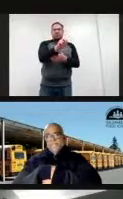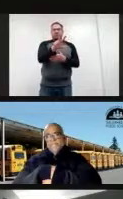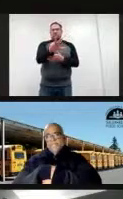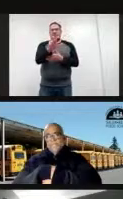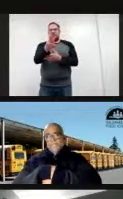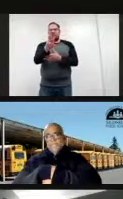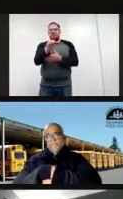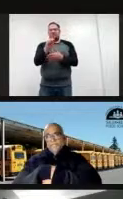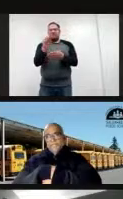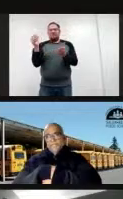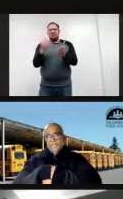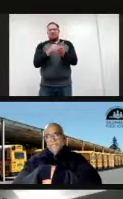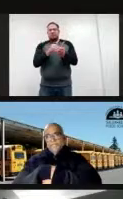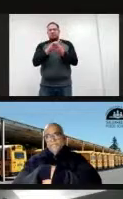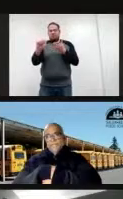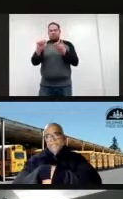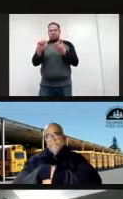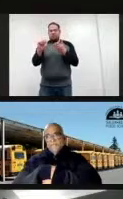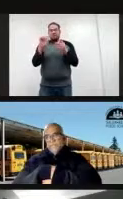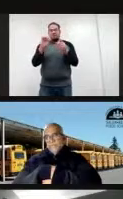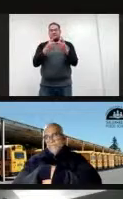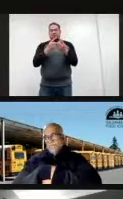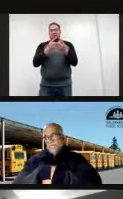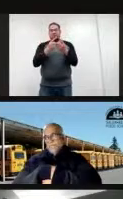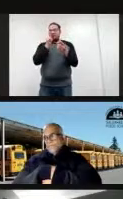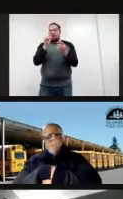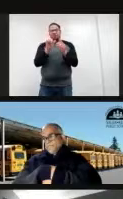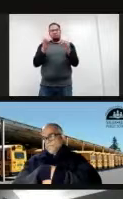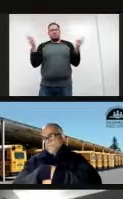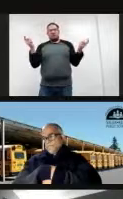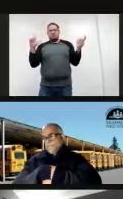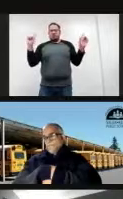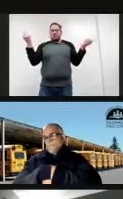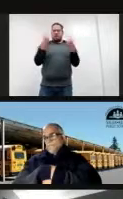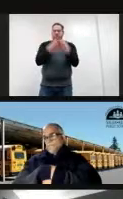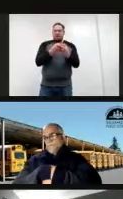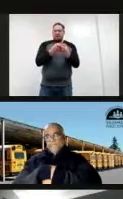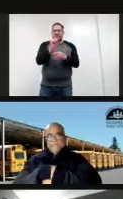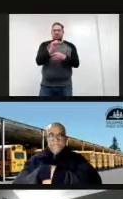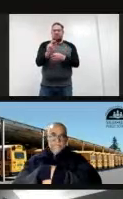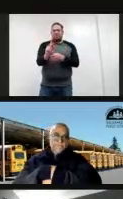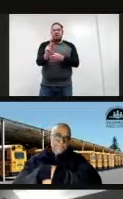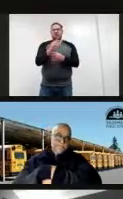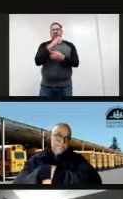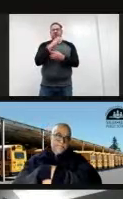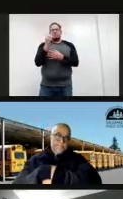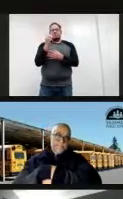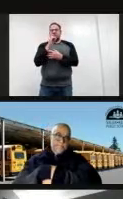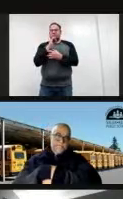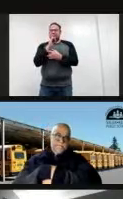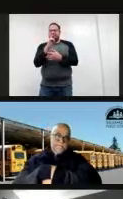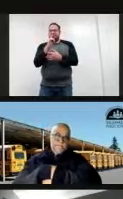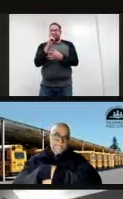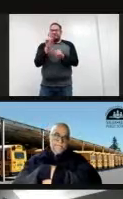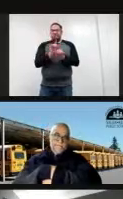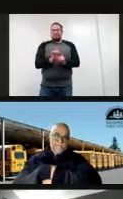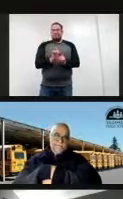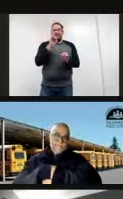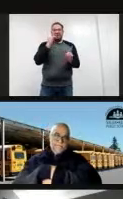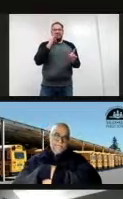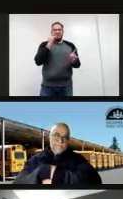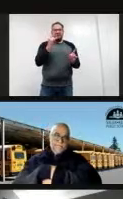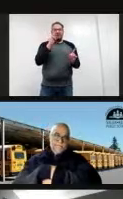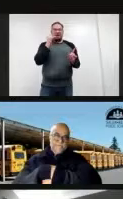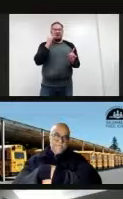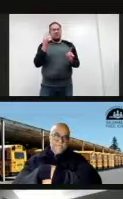in districts that are not as large or as complex as Salem-Keizer, and true as well in California. California is a bit